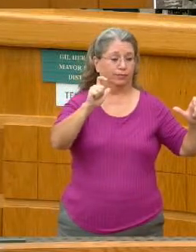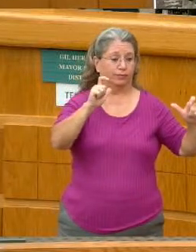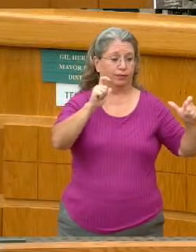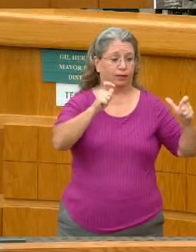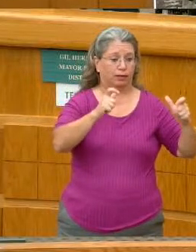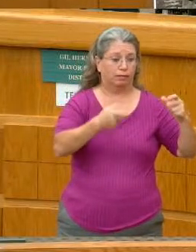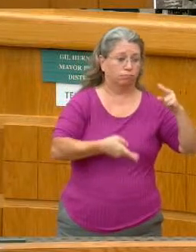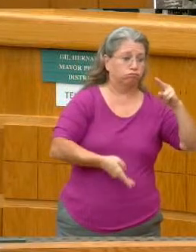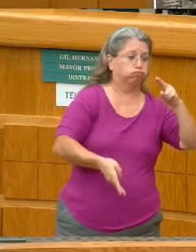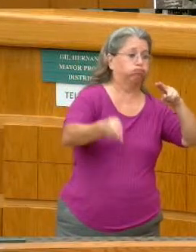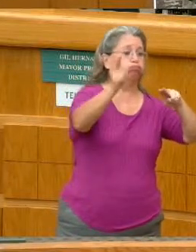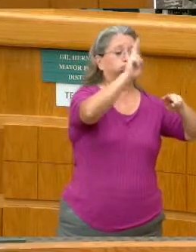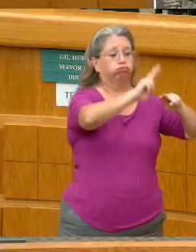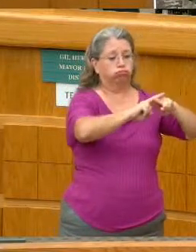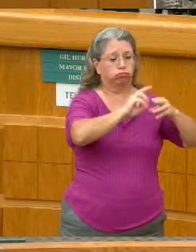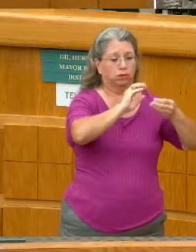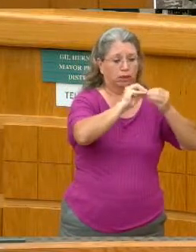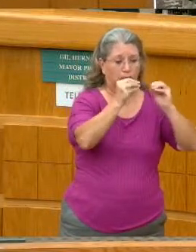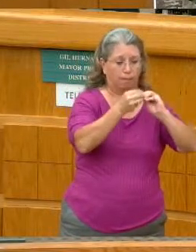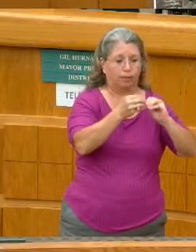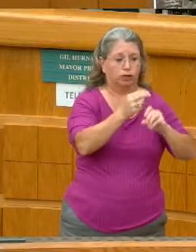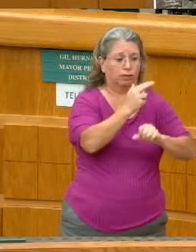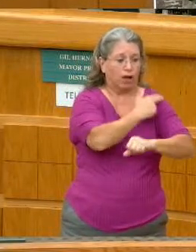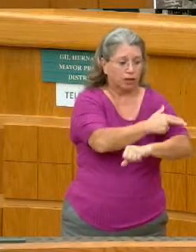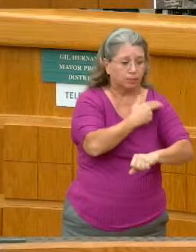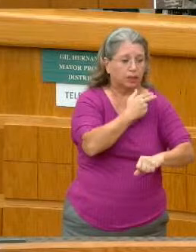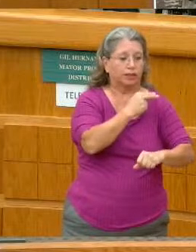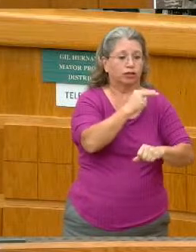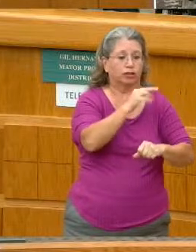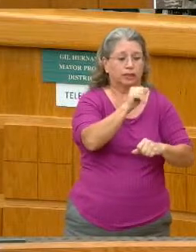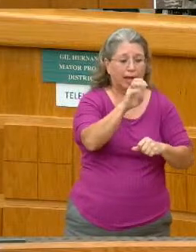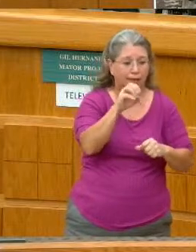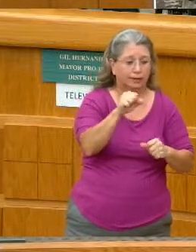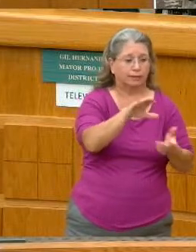infections, hospitalizations, death. And so,